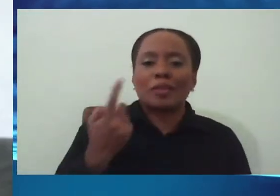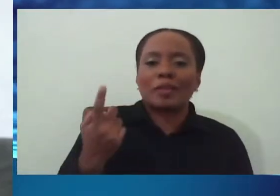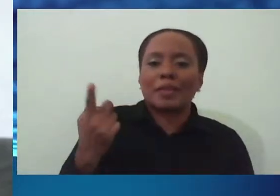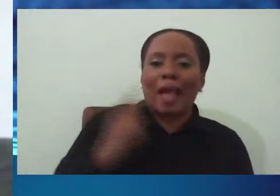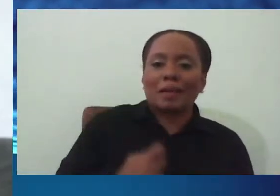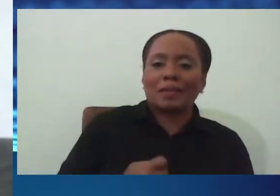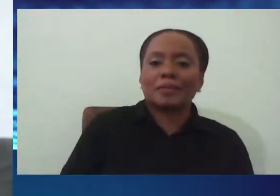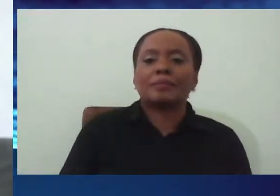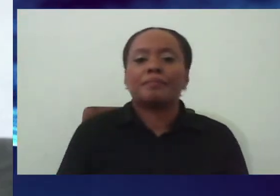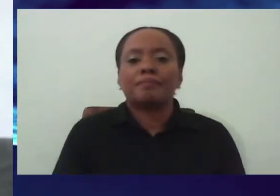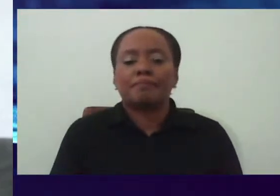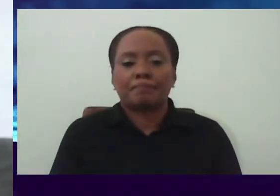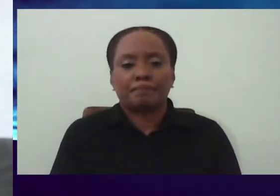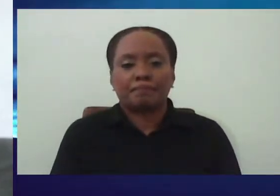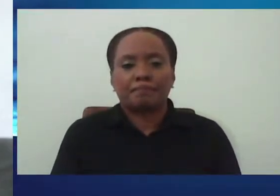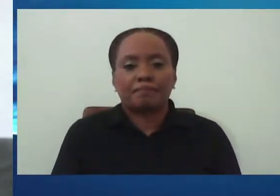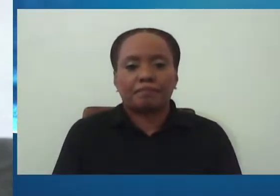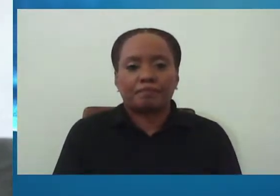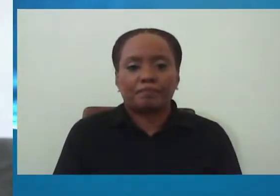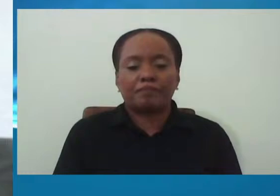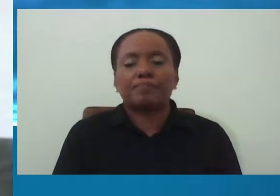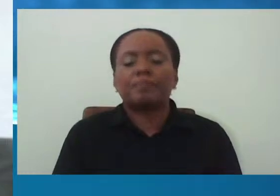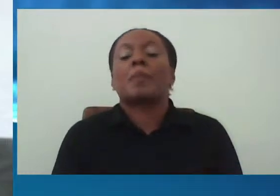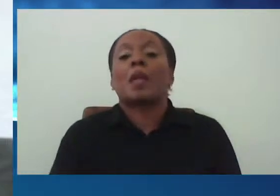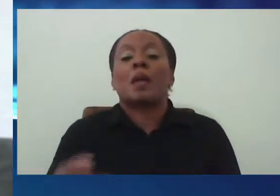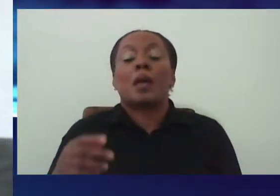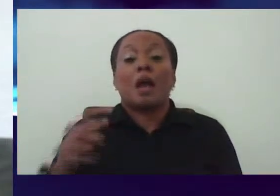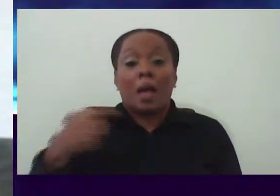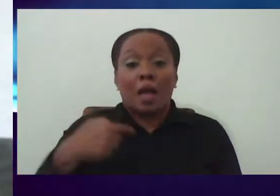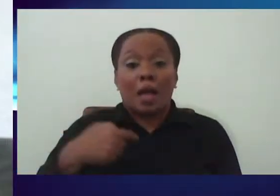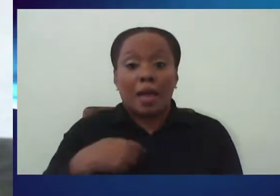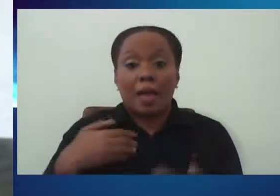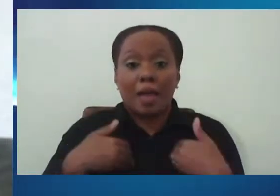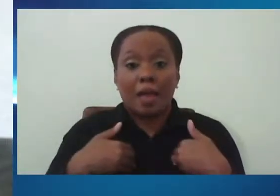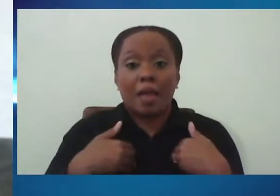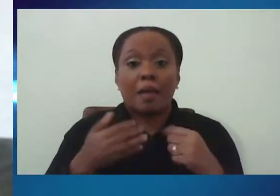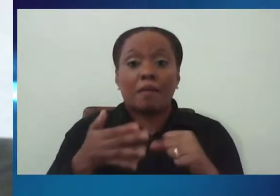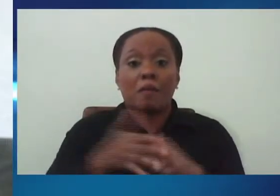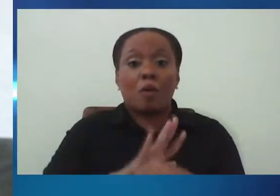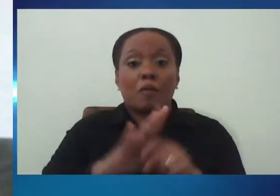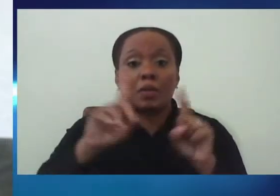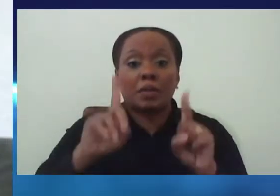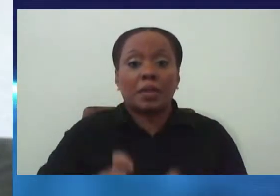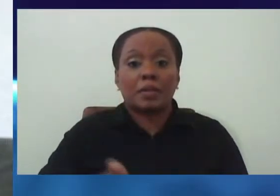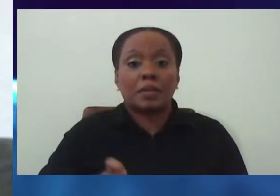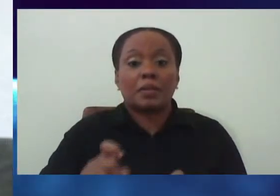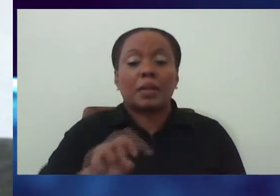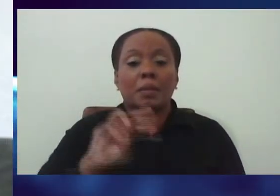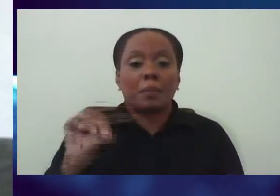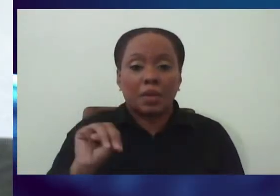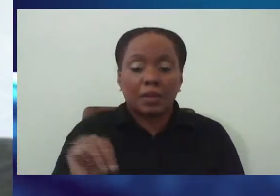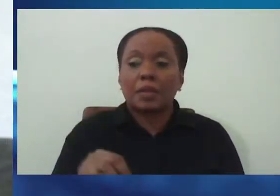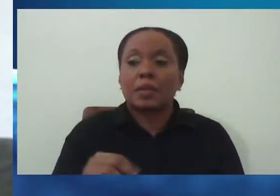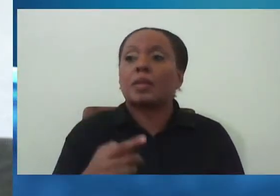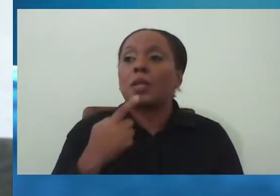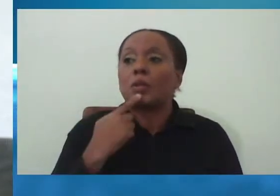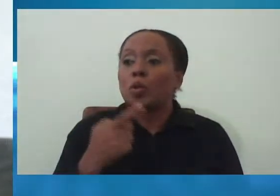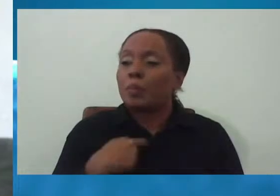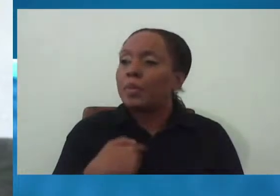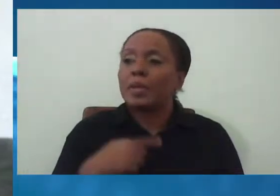says, I got a COVID test on Monday. They told me not to leave home till I get back the